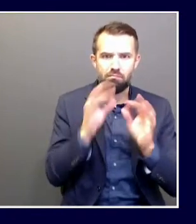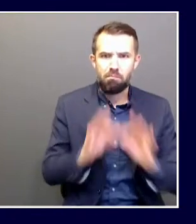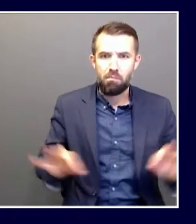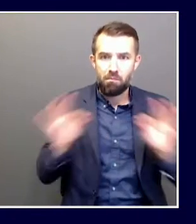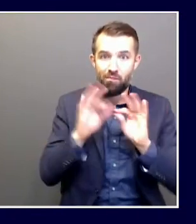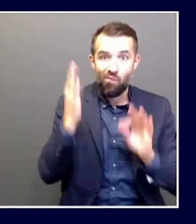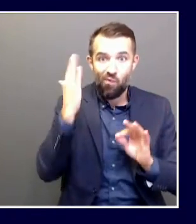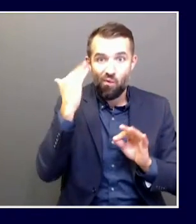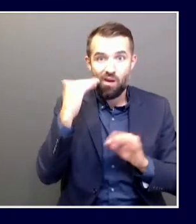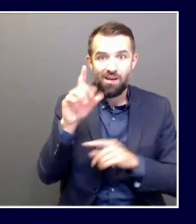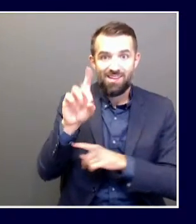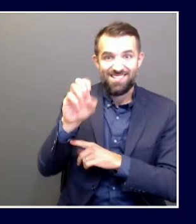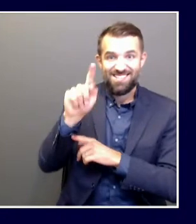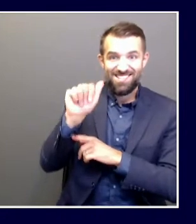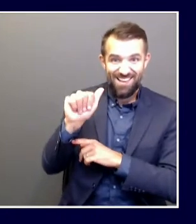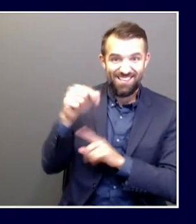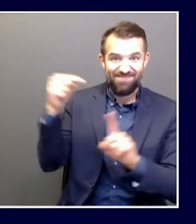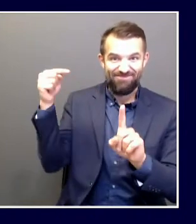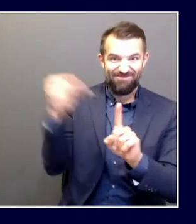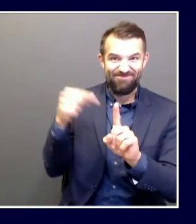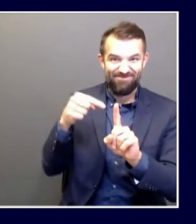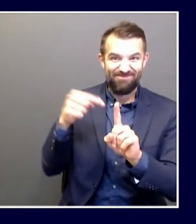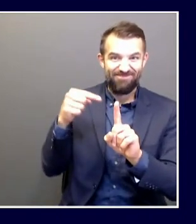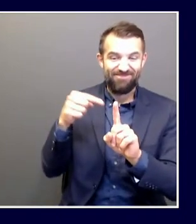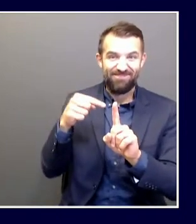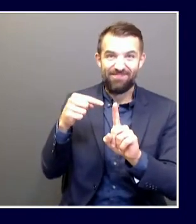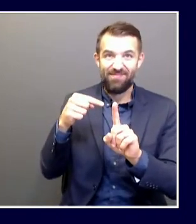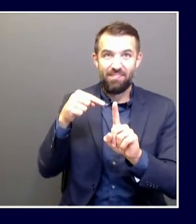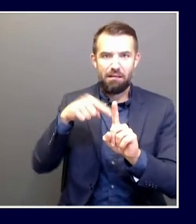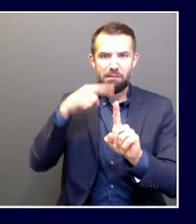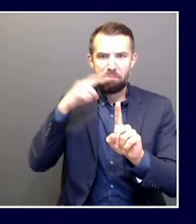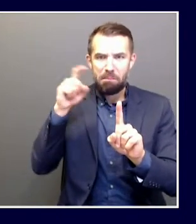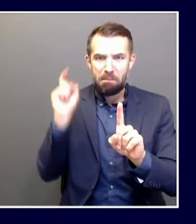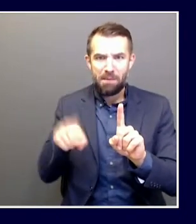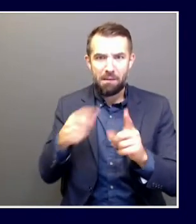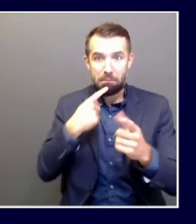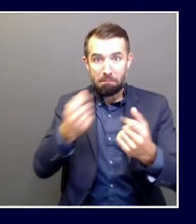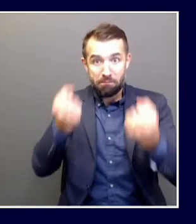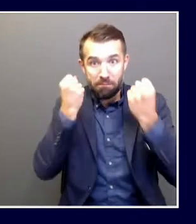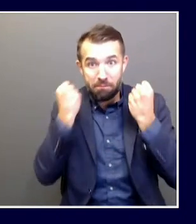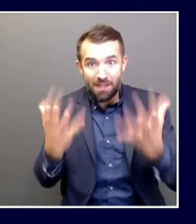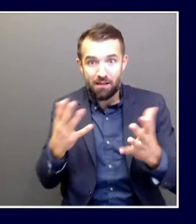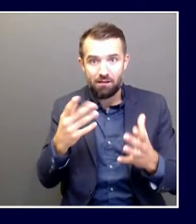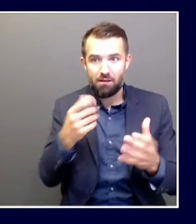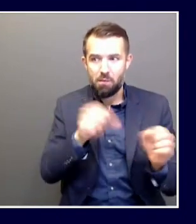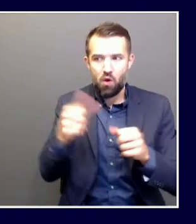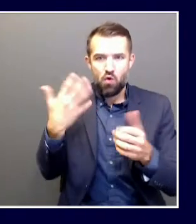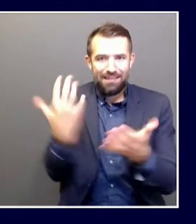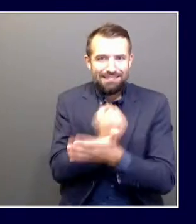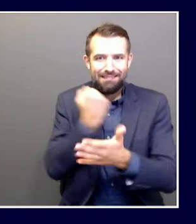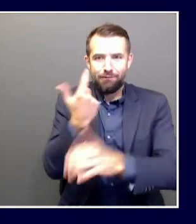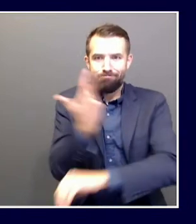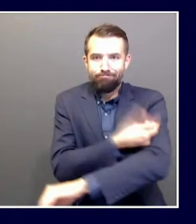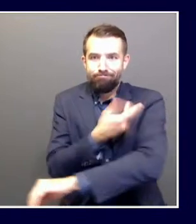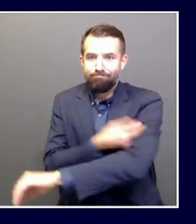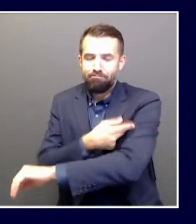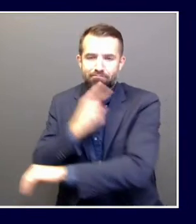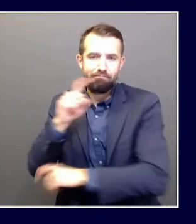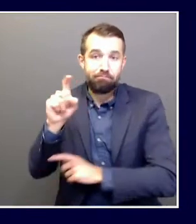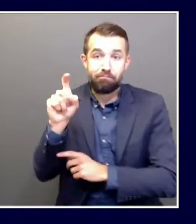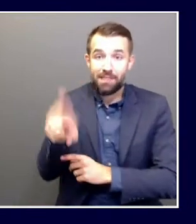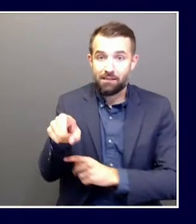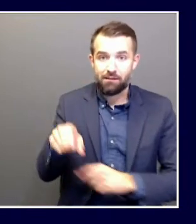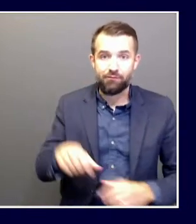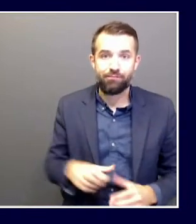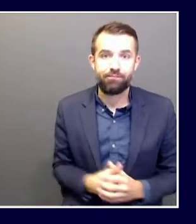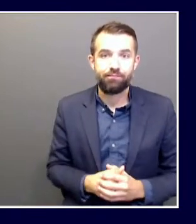people as possible get vaccinated. Number two, these numbers show that folks are not routinely